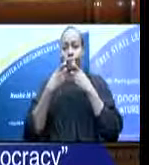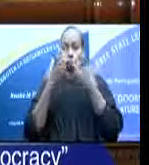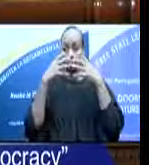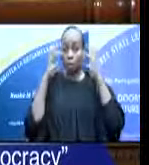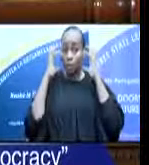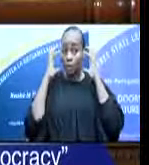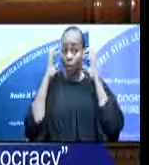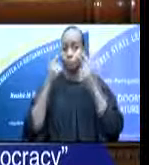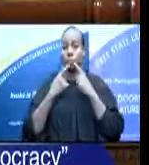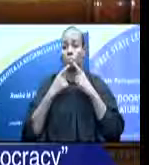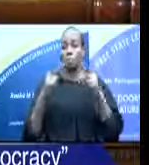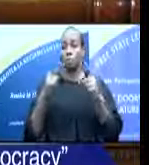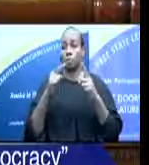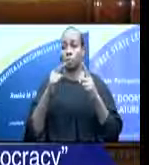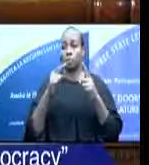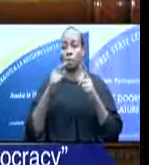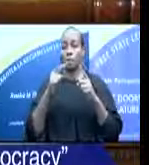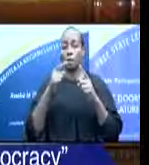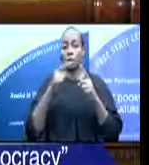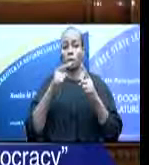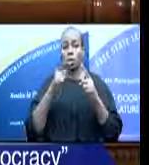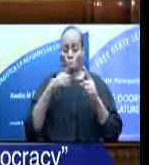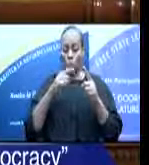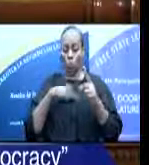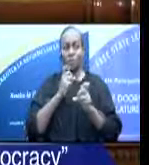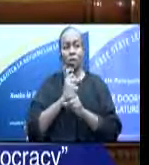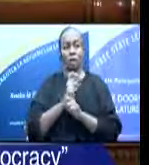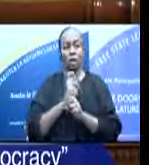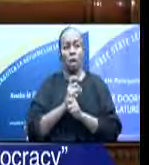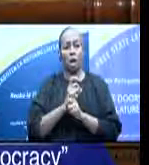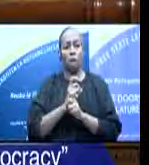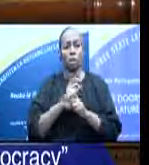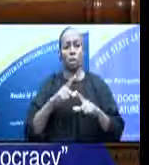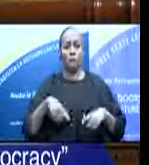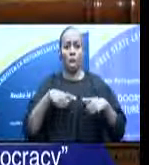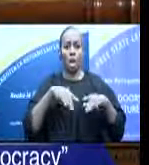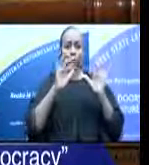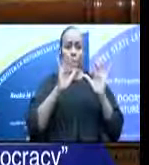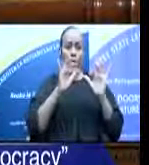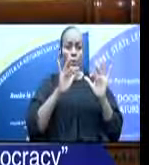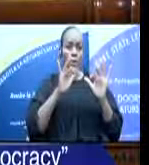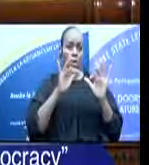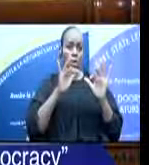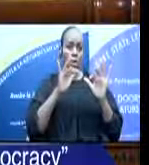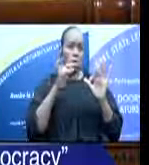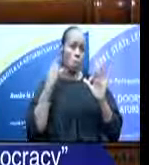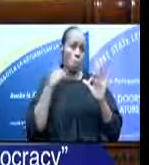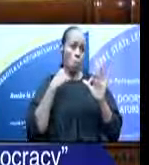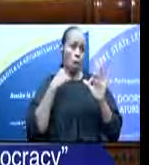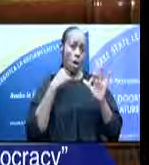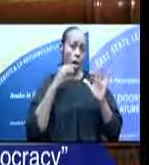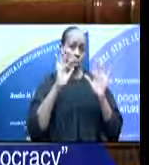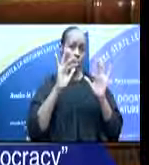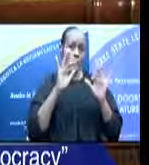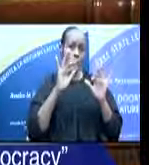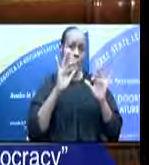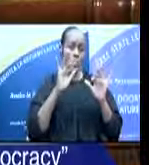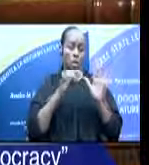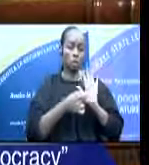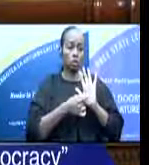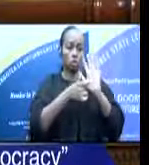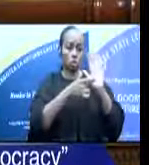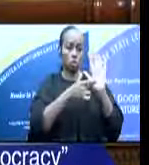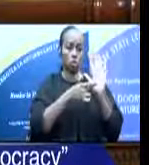a message that would even be difficult for the likes of white-collar crime perpetrators as depicted